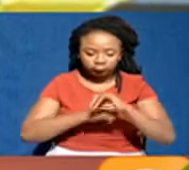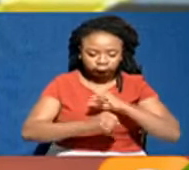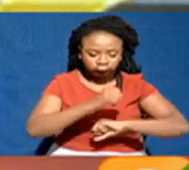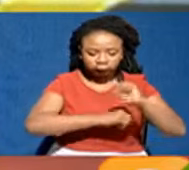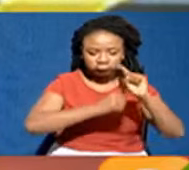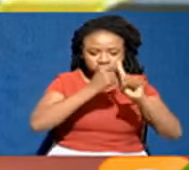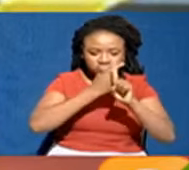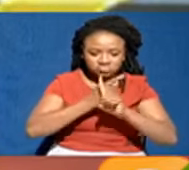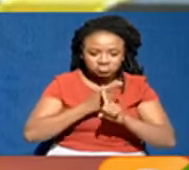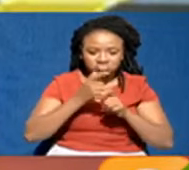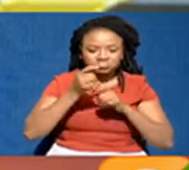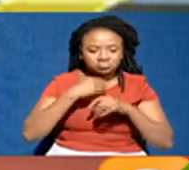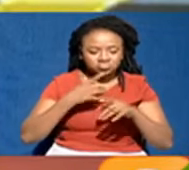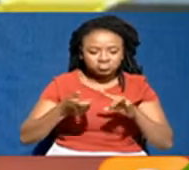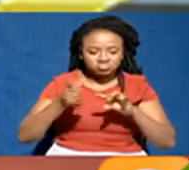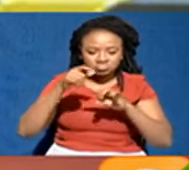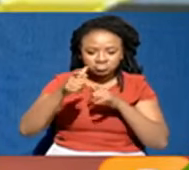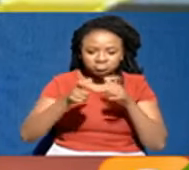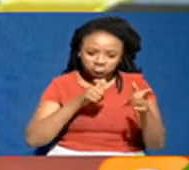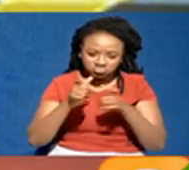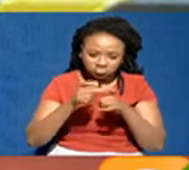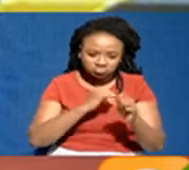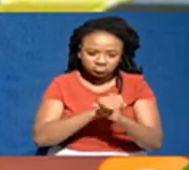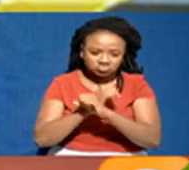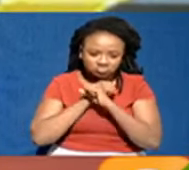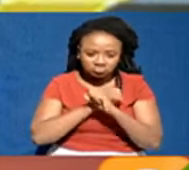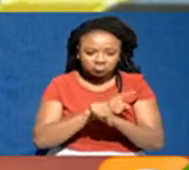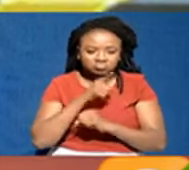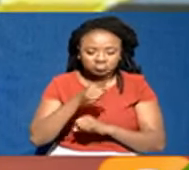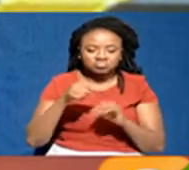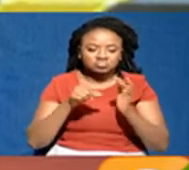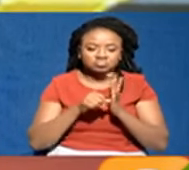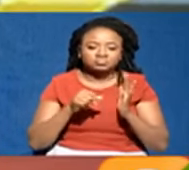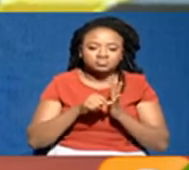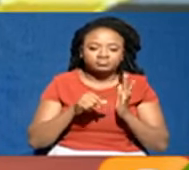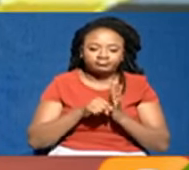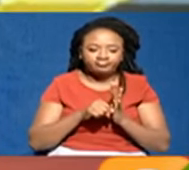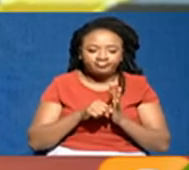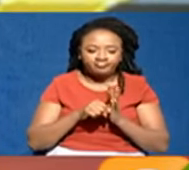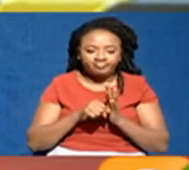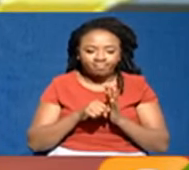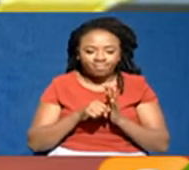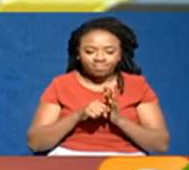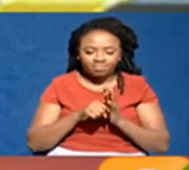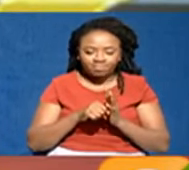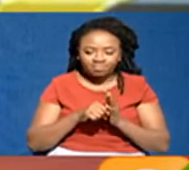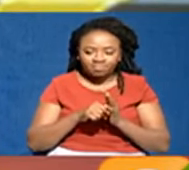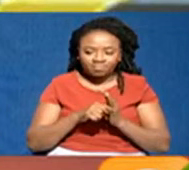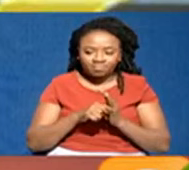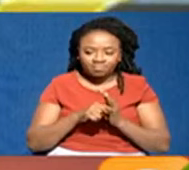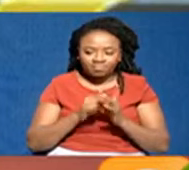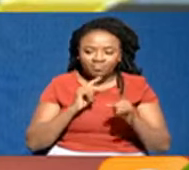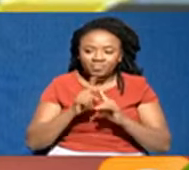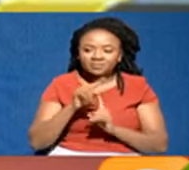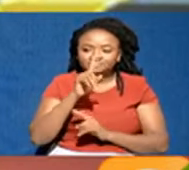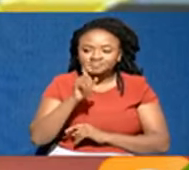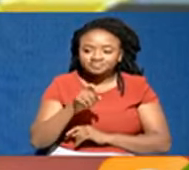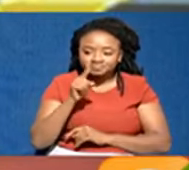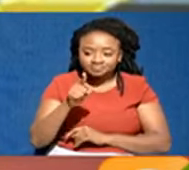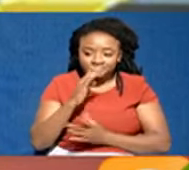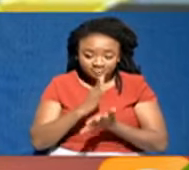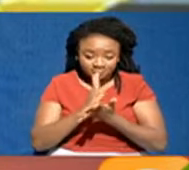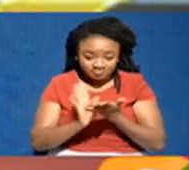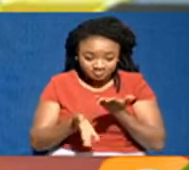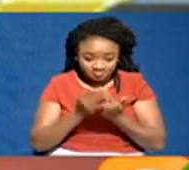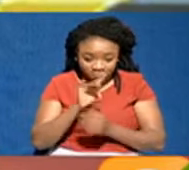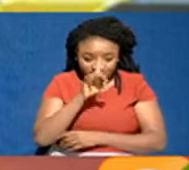countrywide by increasing safety measures to tackle the road menace. But are such interventions effective? And what will